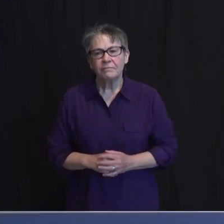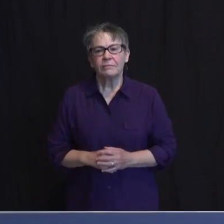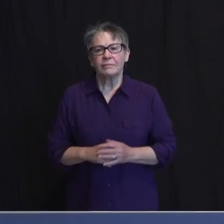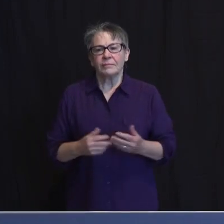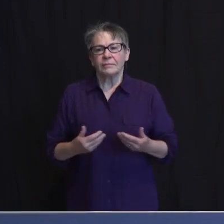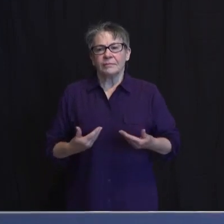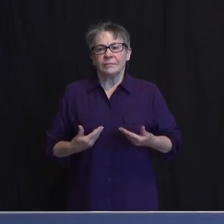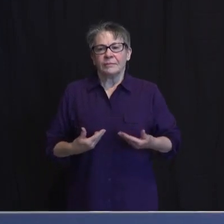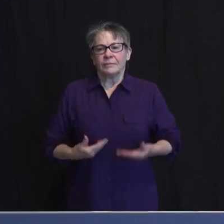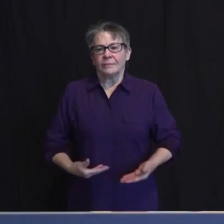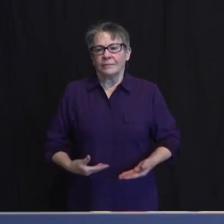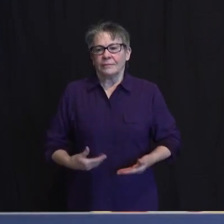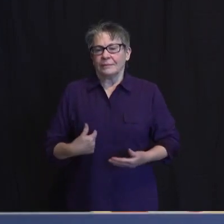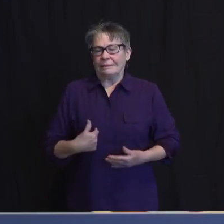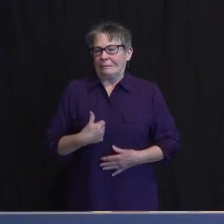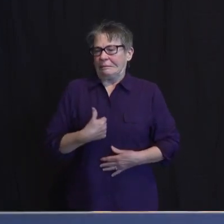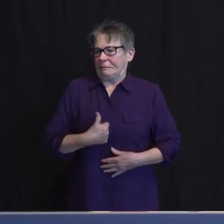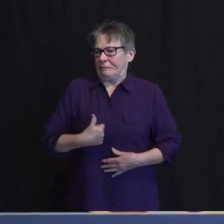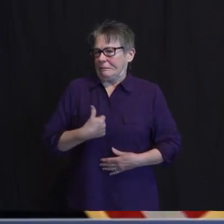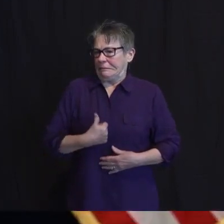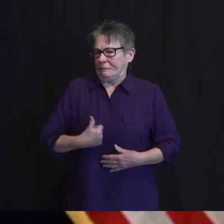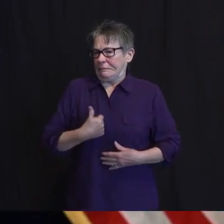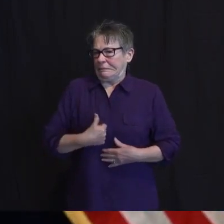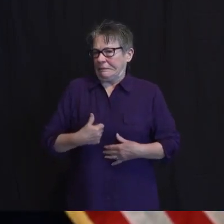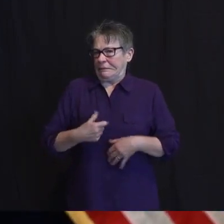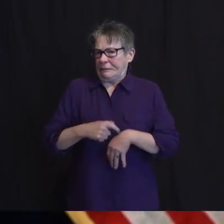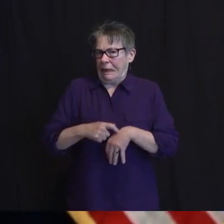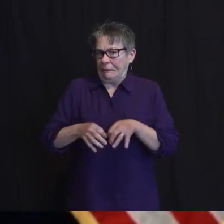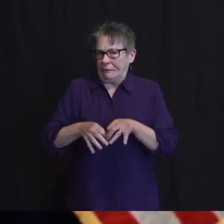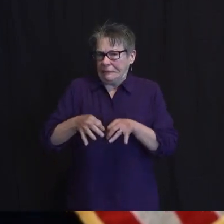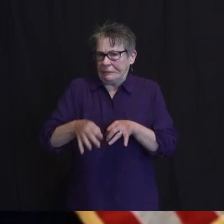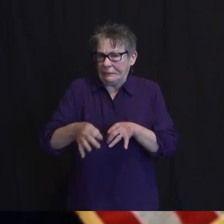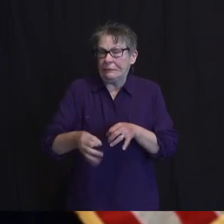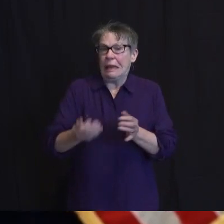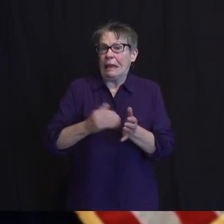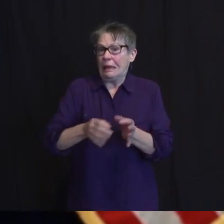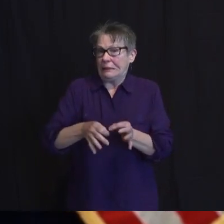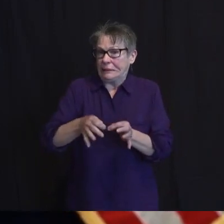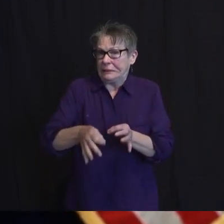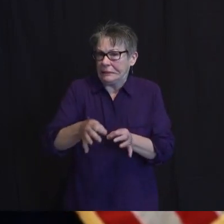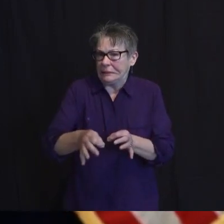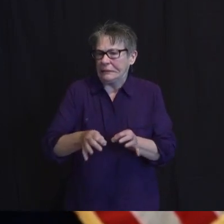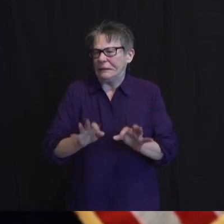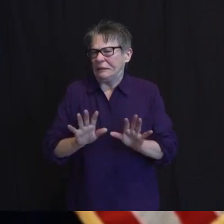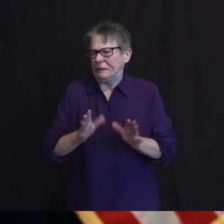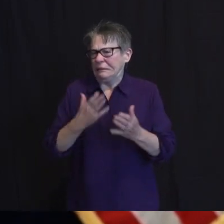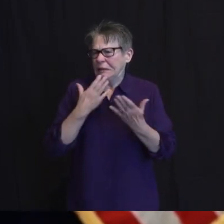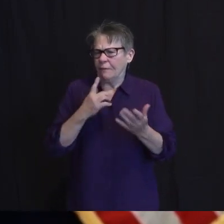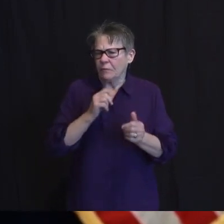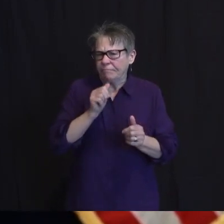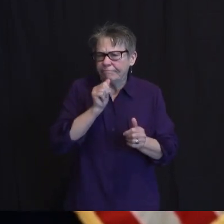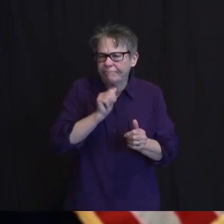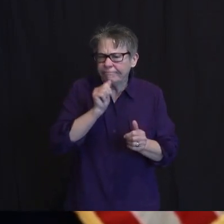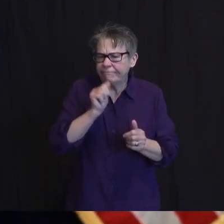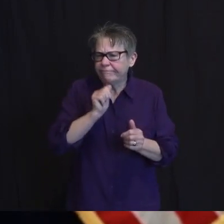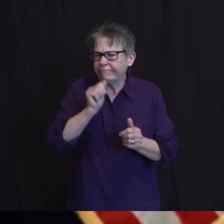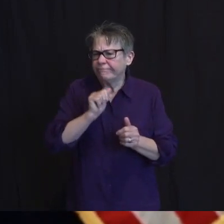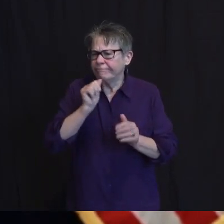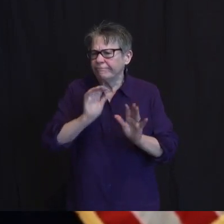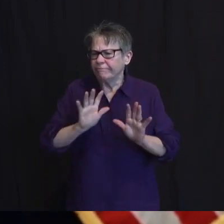apologize that we moved this not once but twice, so I appreciate everyone's patience, particularly given nasty weather. And with that, I'd like to, before we get into